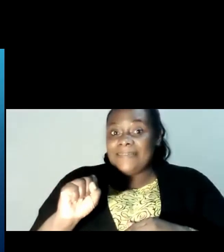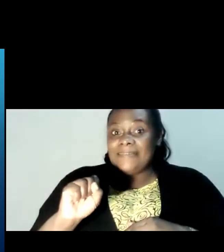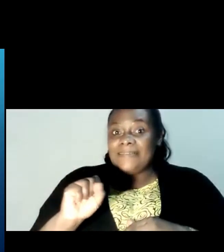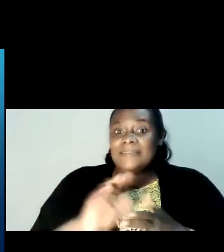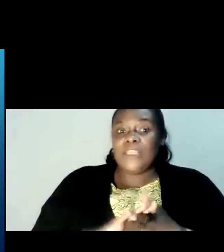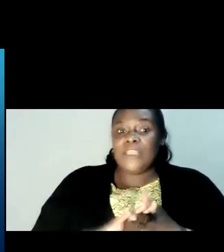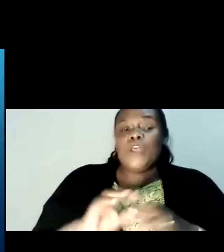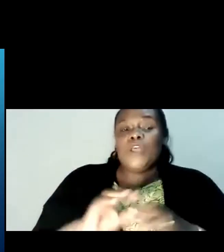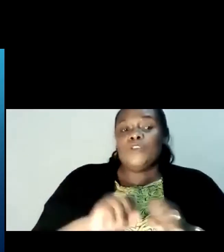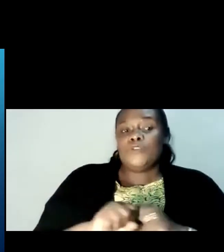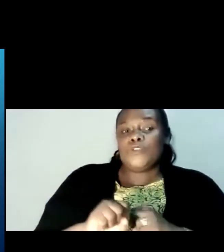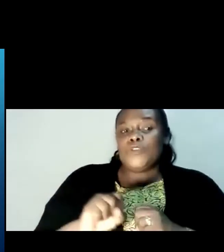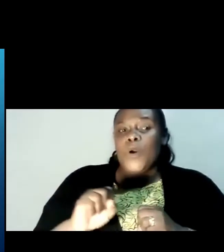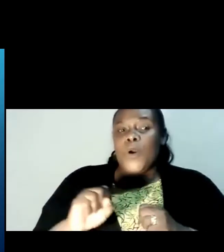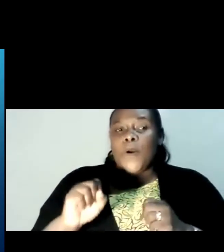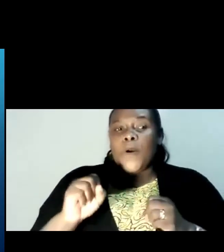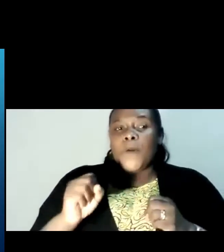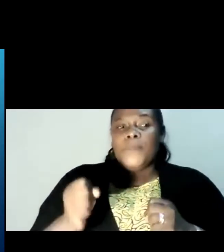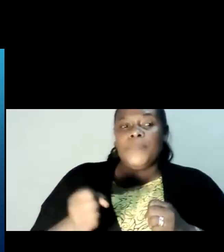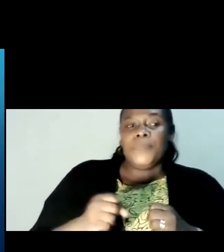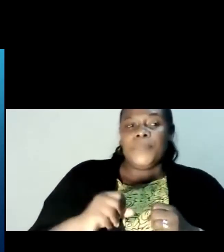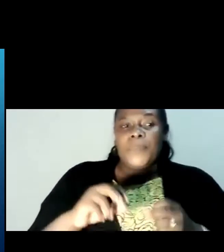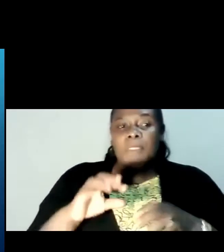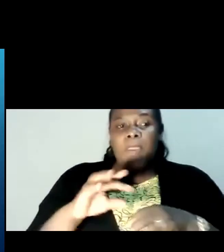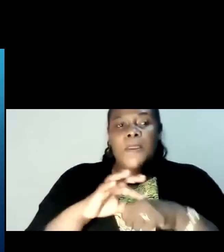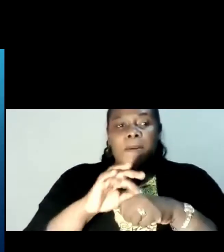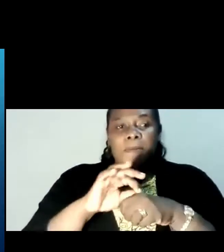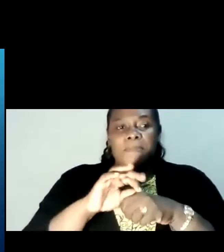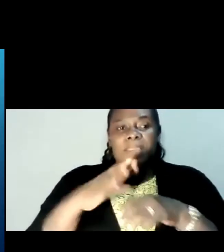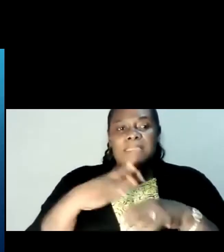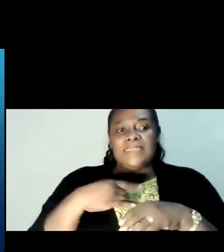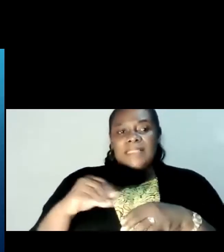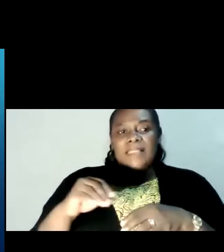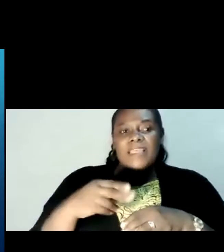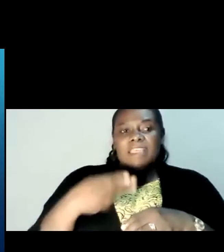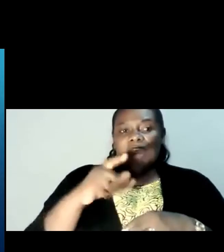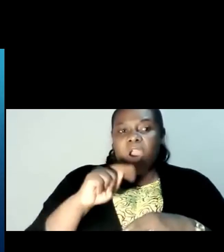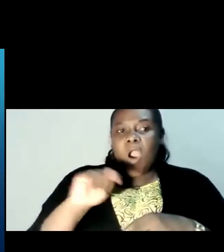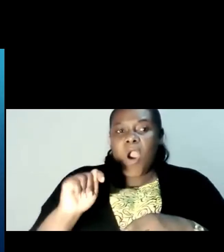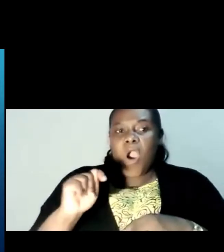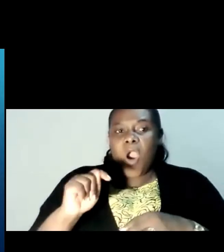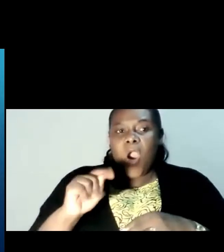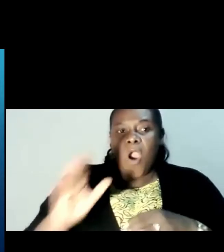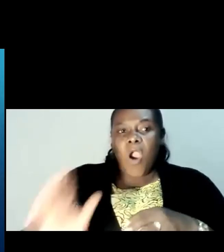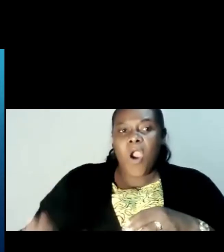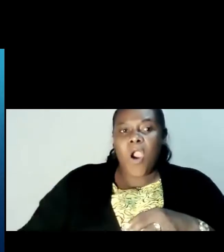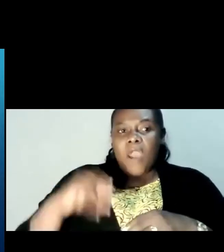meat, bacon, hot dogs, hamburgers, those types of things, they